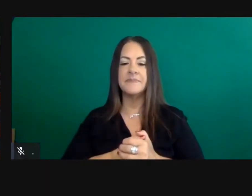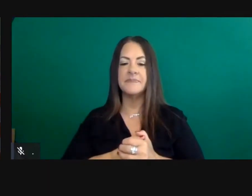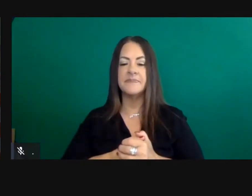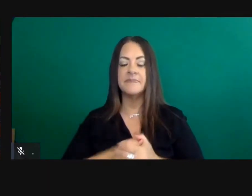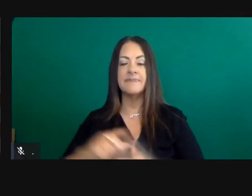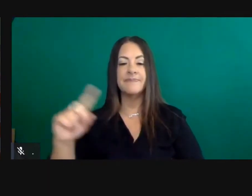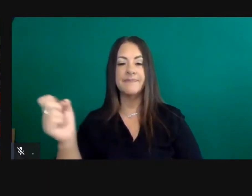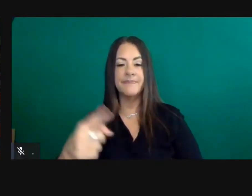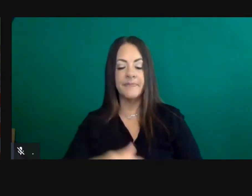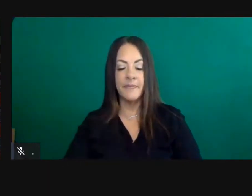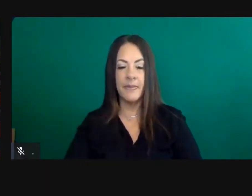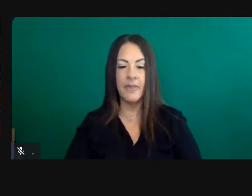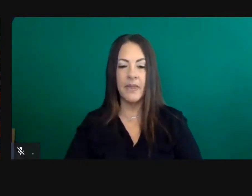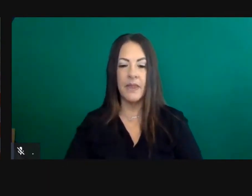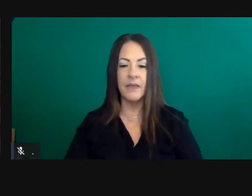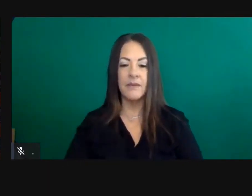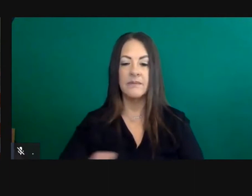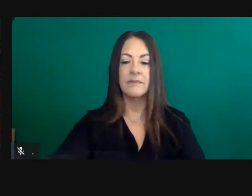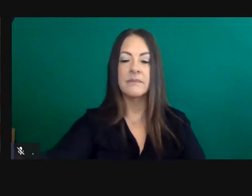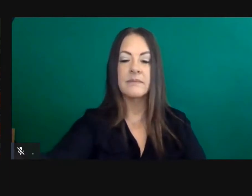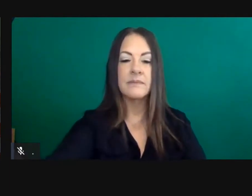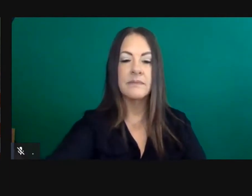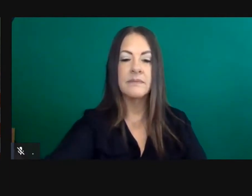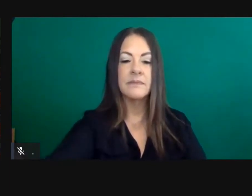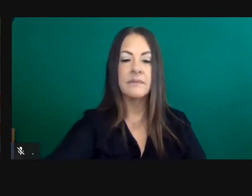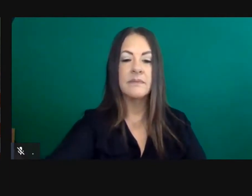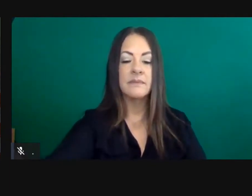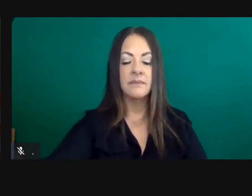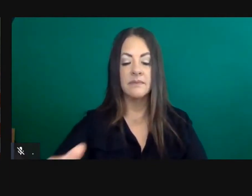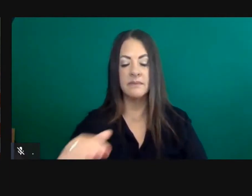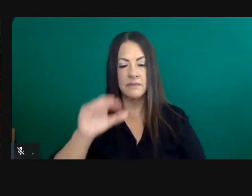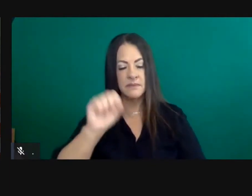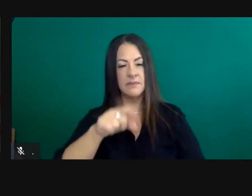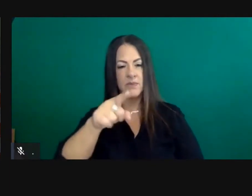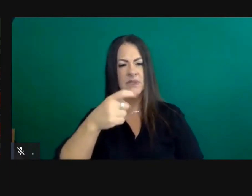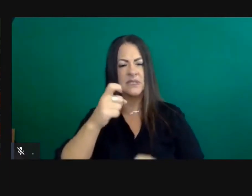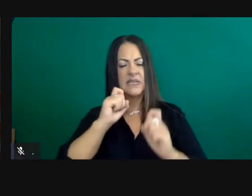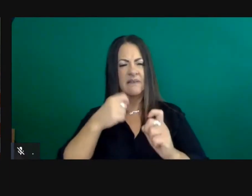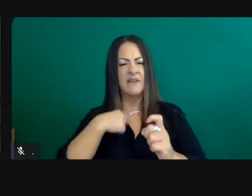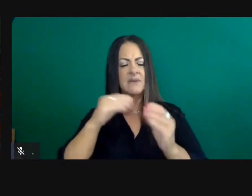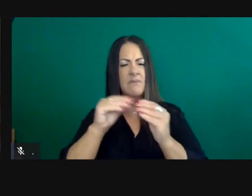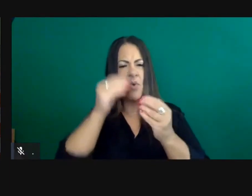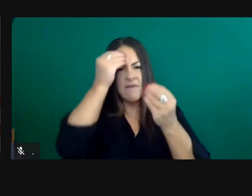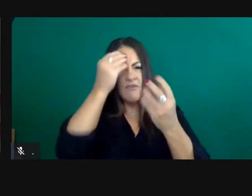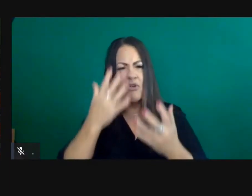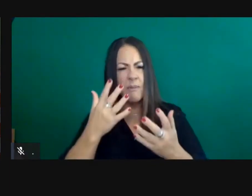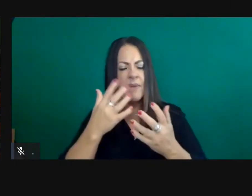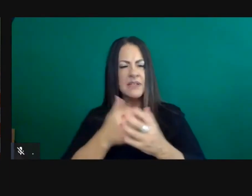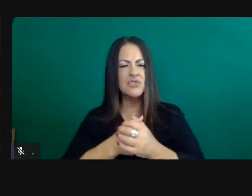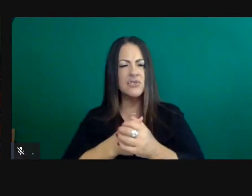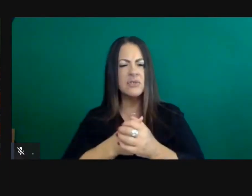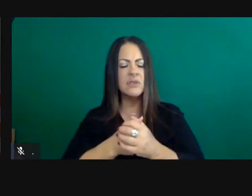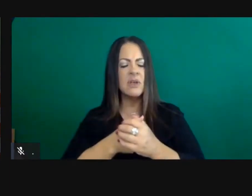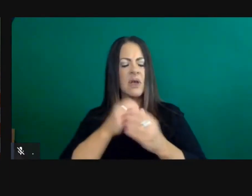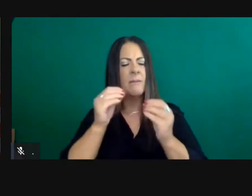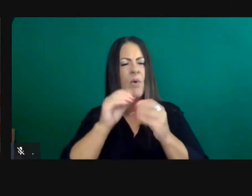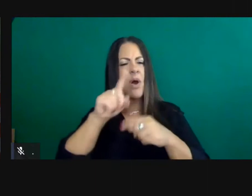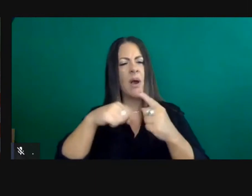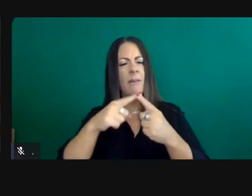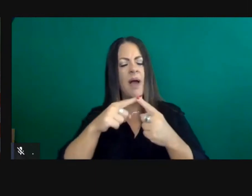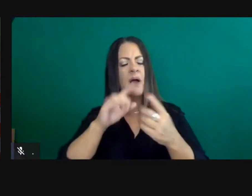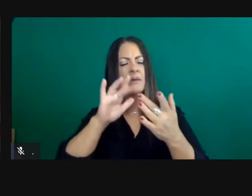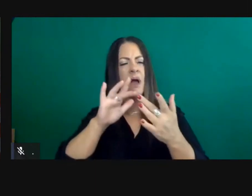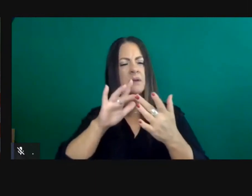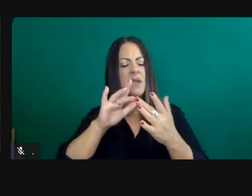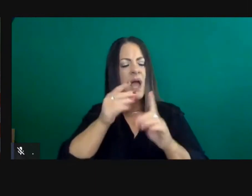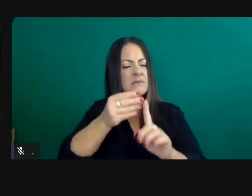Hey, Dr. Ghaly. I'm wondering if we can get an update on contact tracing efforts. So just last month, counties were reporting having a backlog of